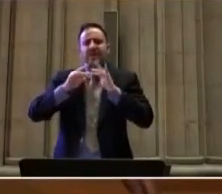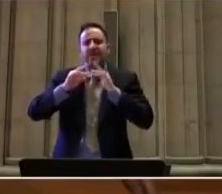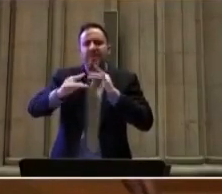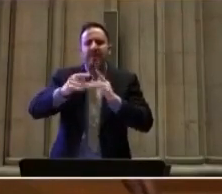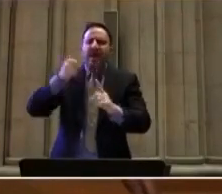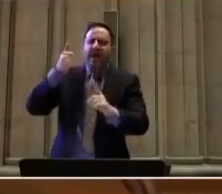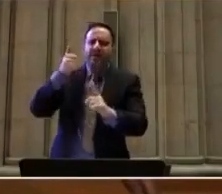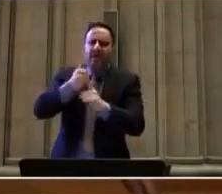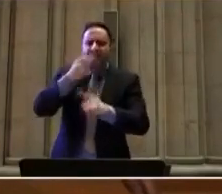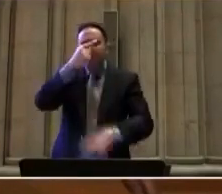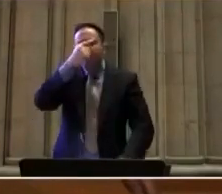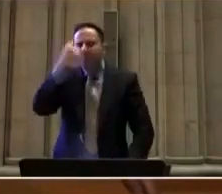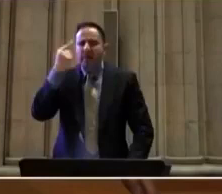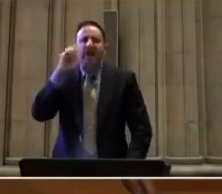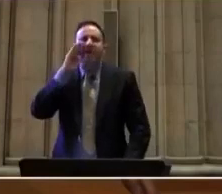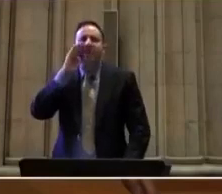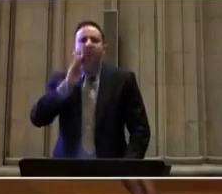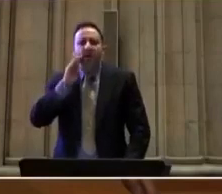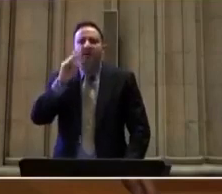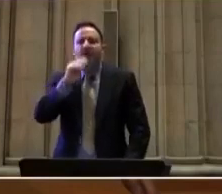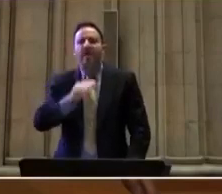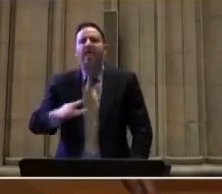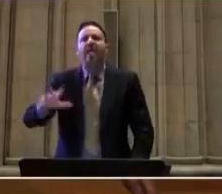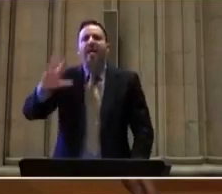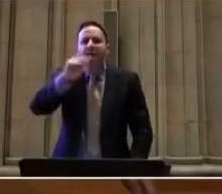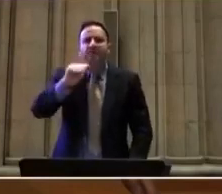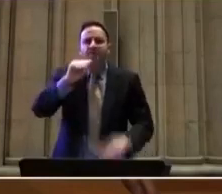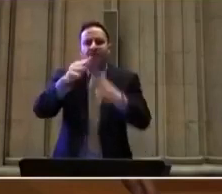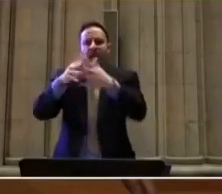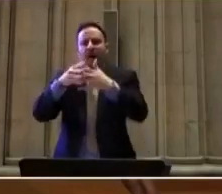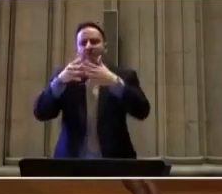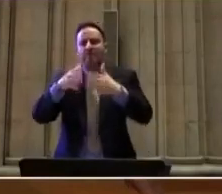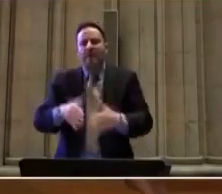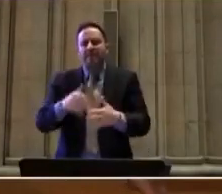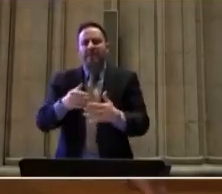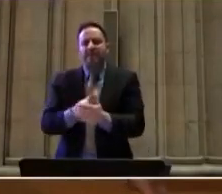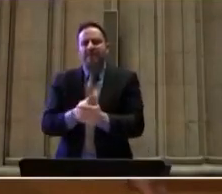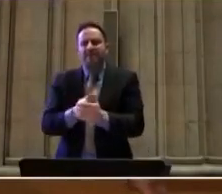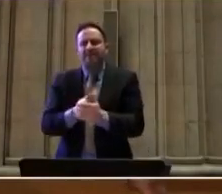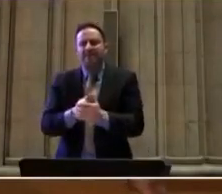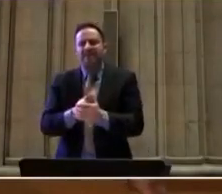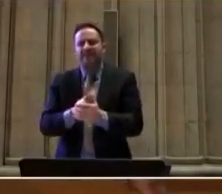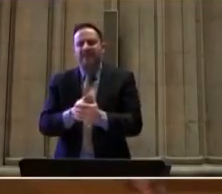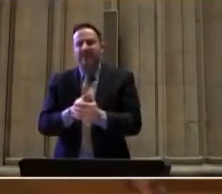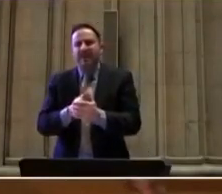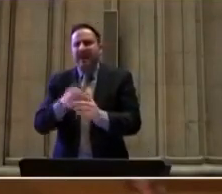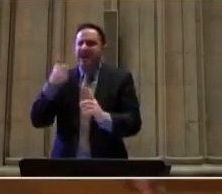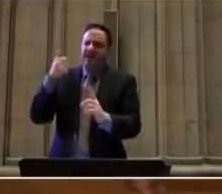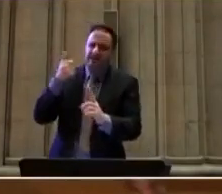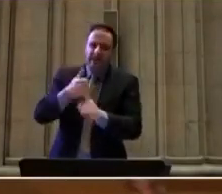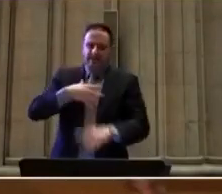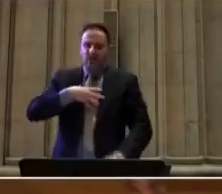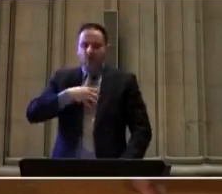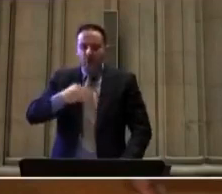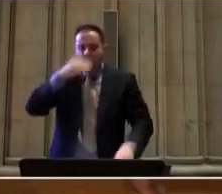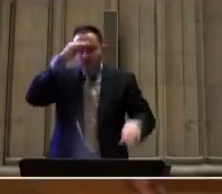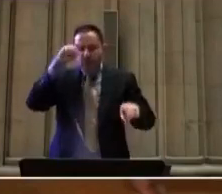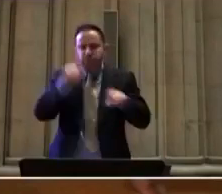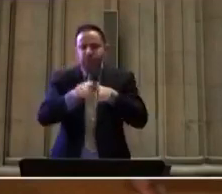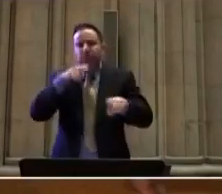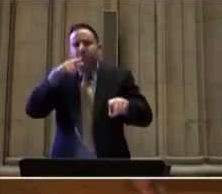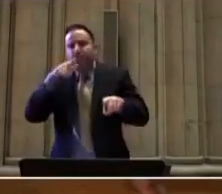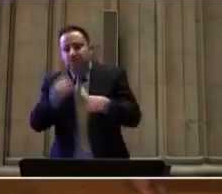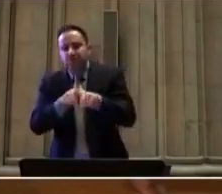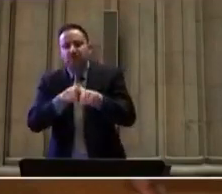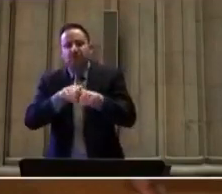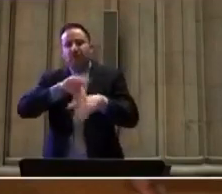Black, Brown, Native, and Asian Americans, while offering collateral damage to our poor white brothers and sisters and ultimately